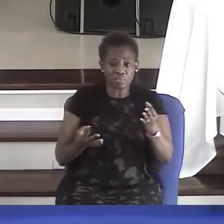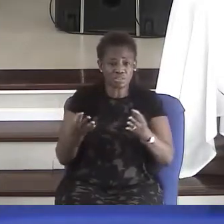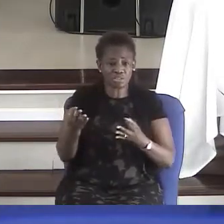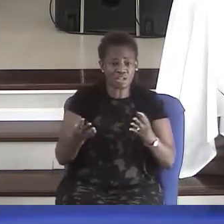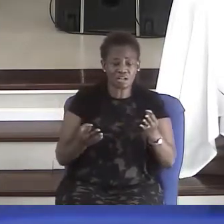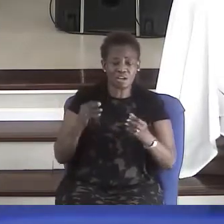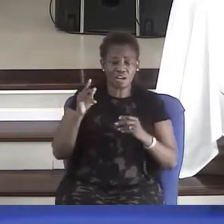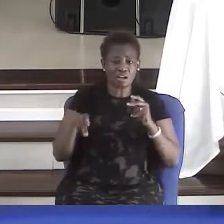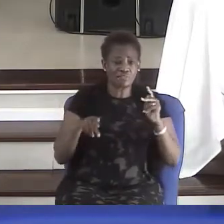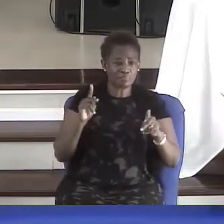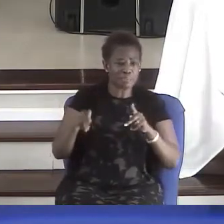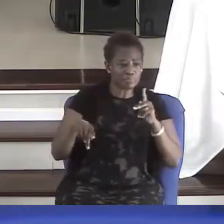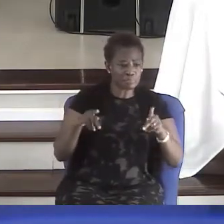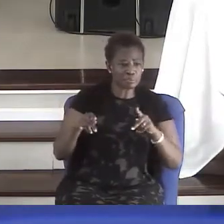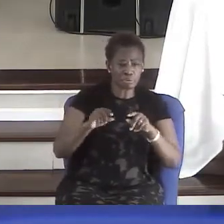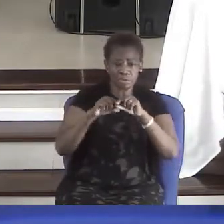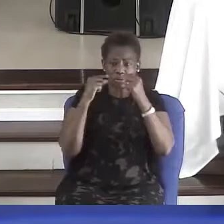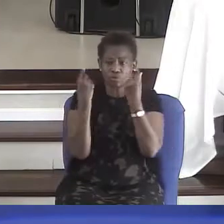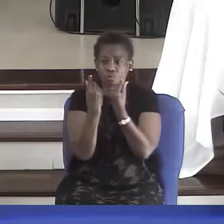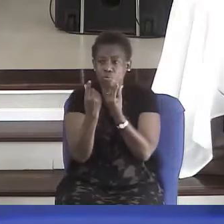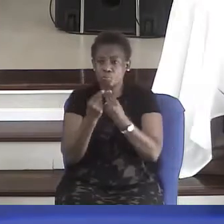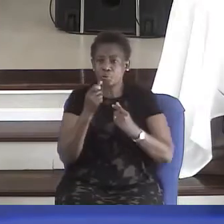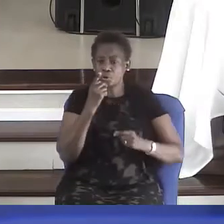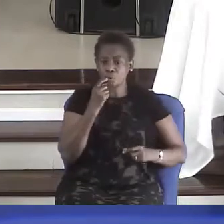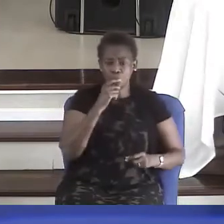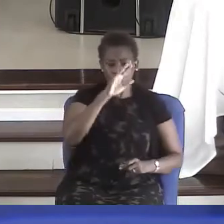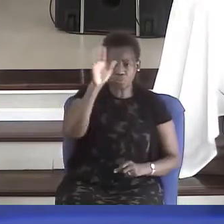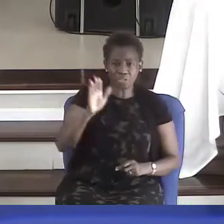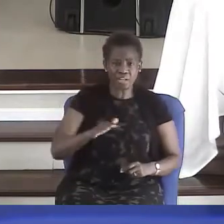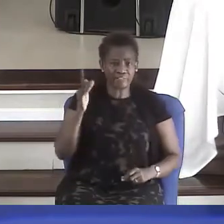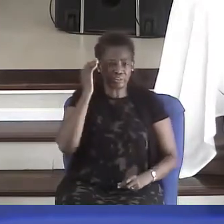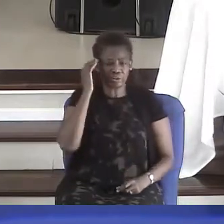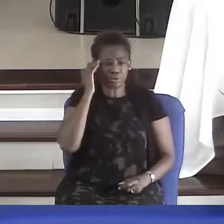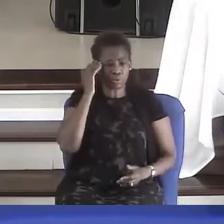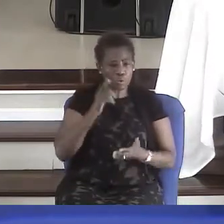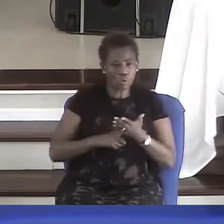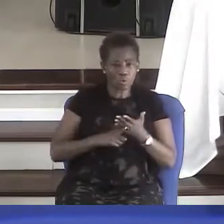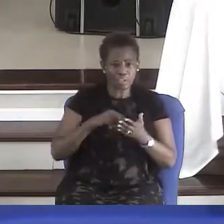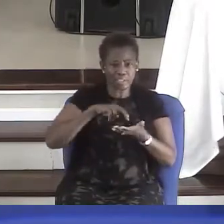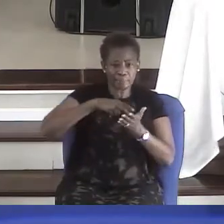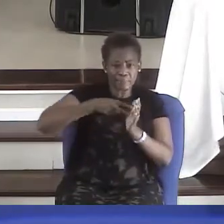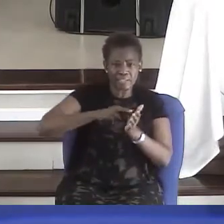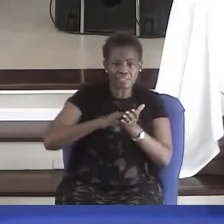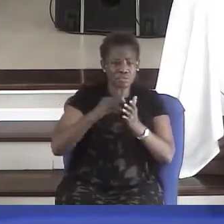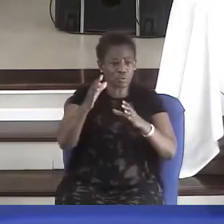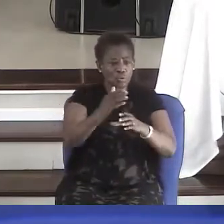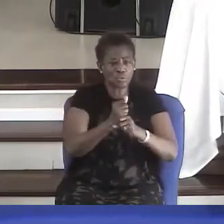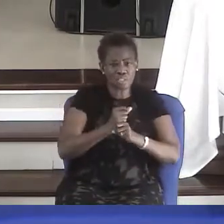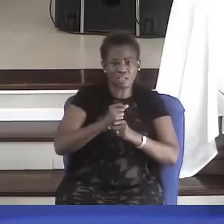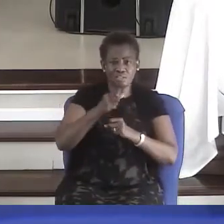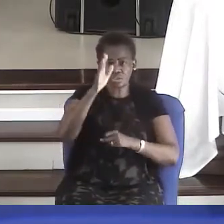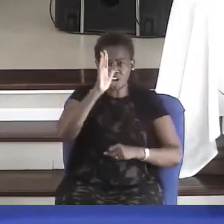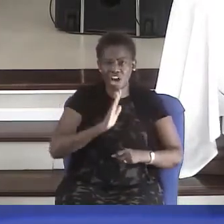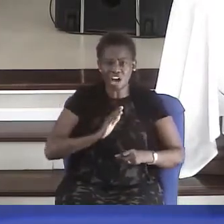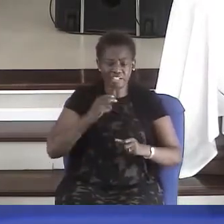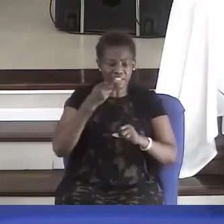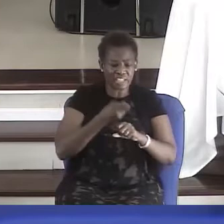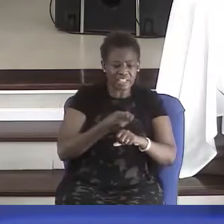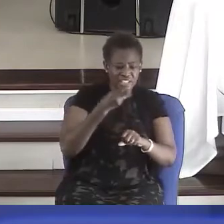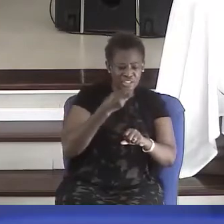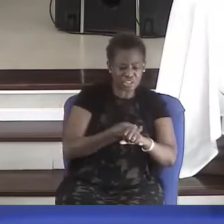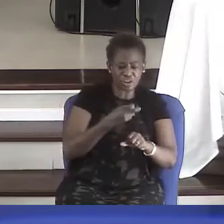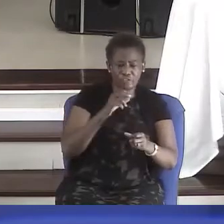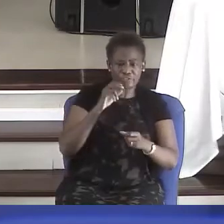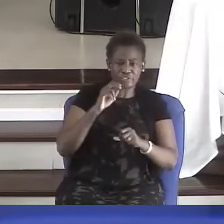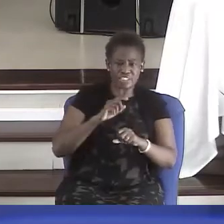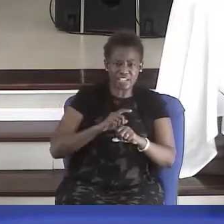The description of a people who never knew what it means to hold on to God in tough times. Their eyes